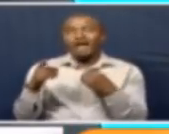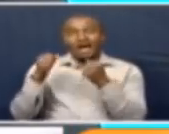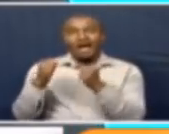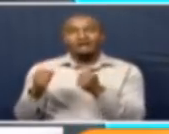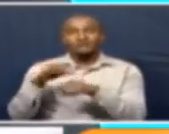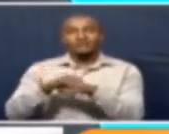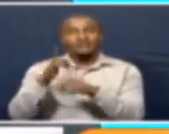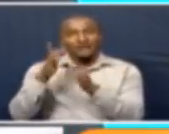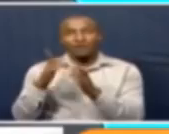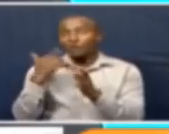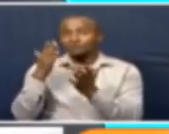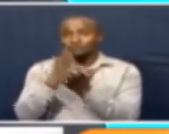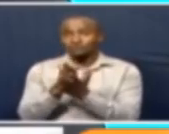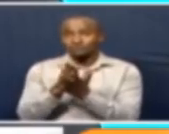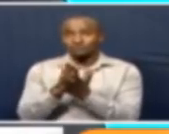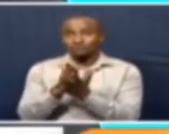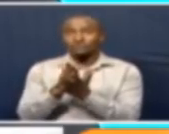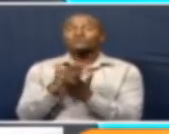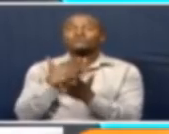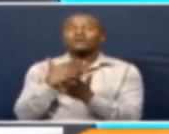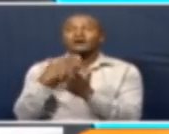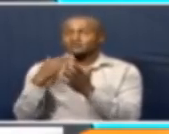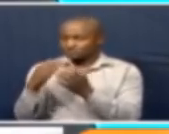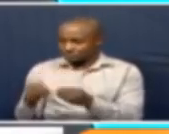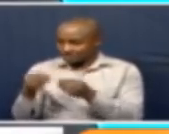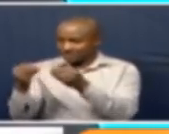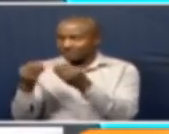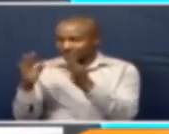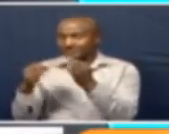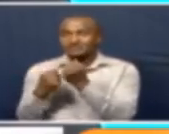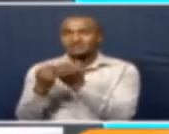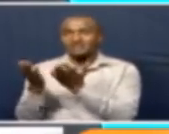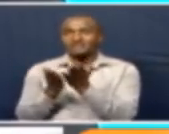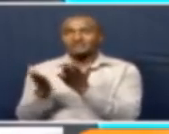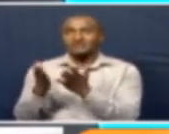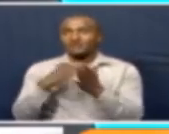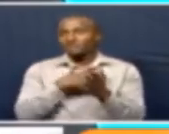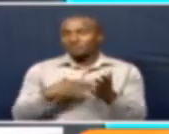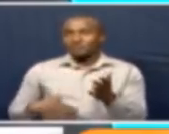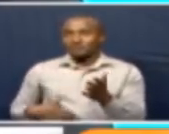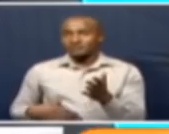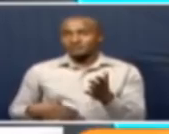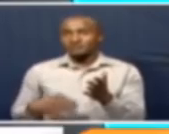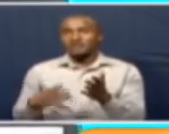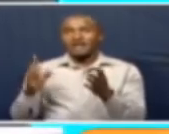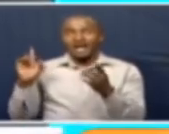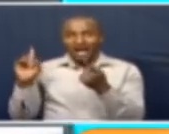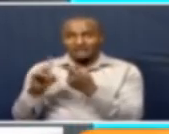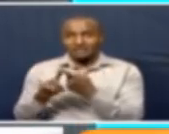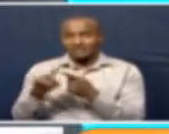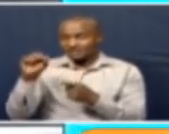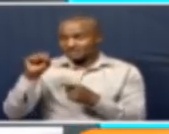lawyer who will actually want to offer services pro bono for modeling, yeah? Until